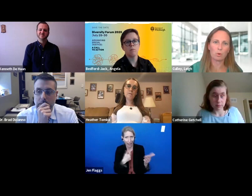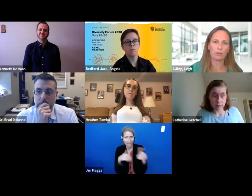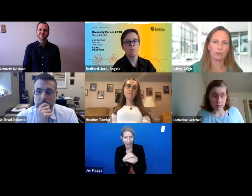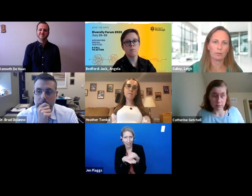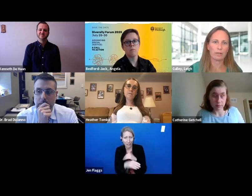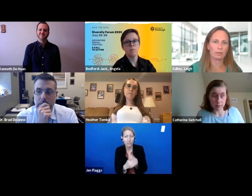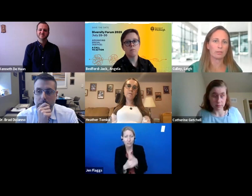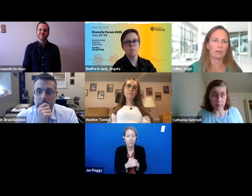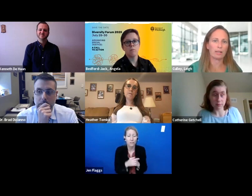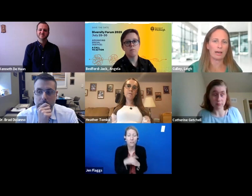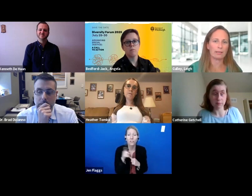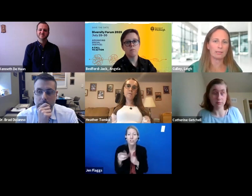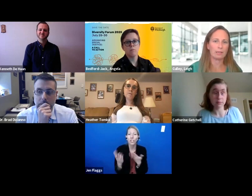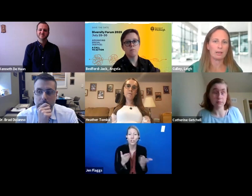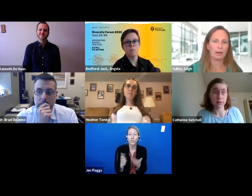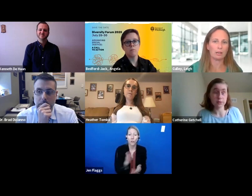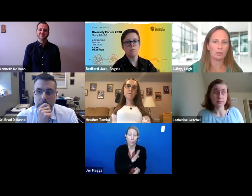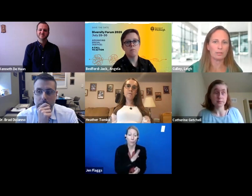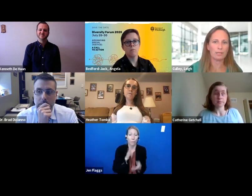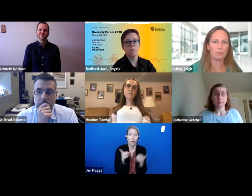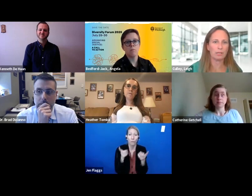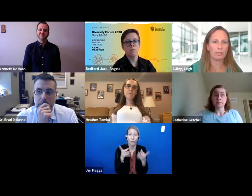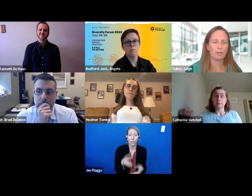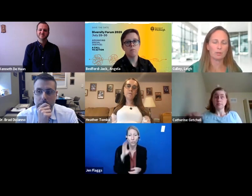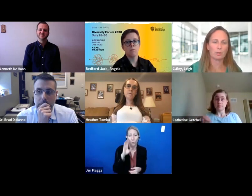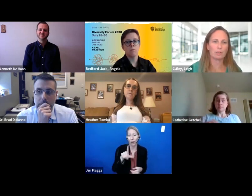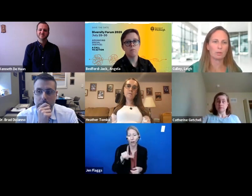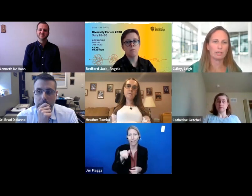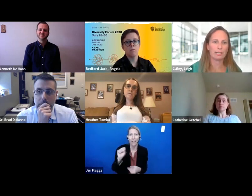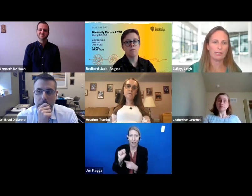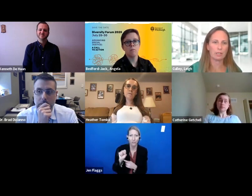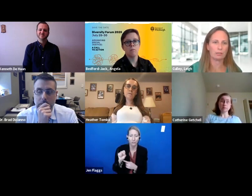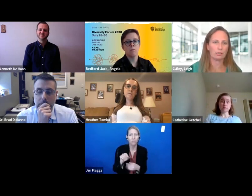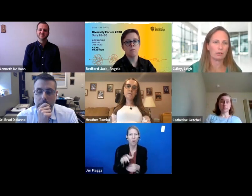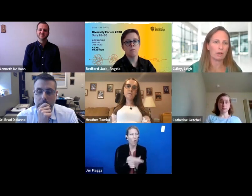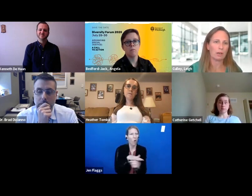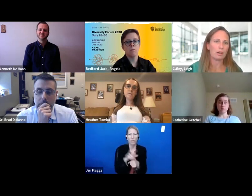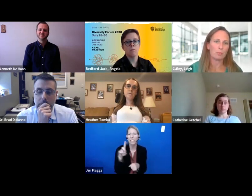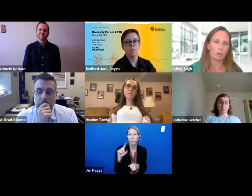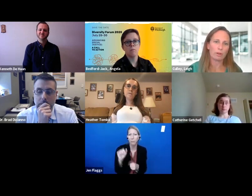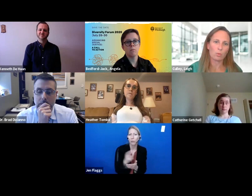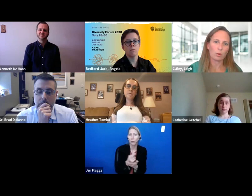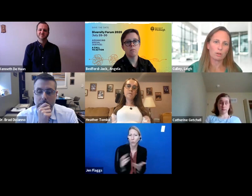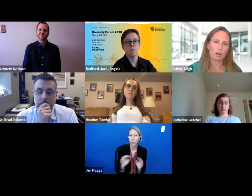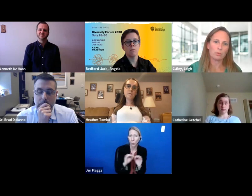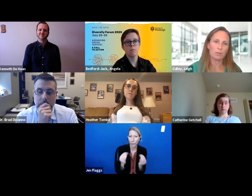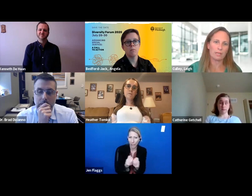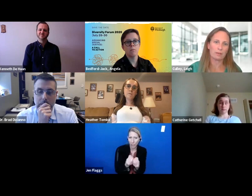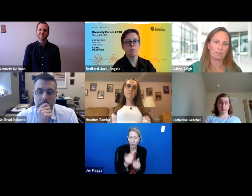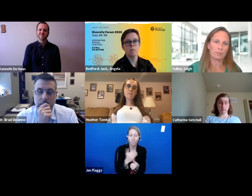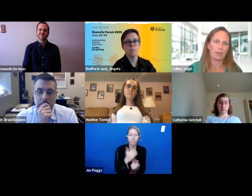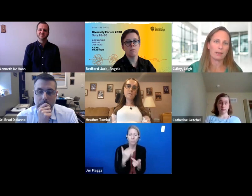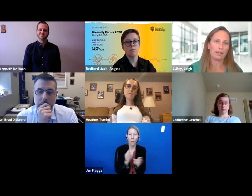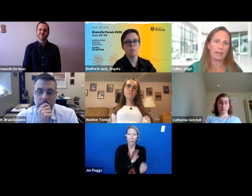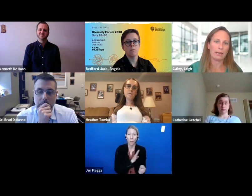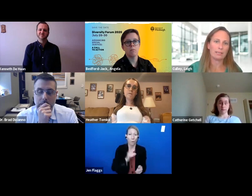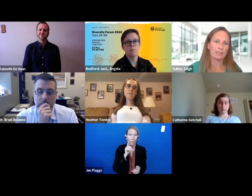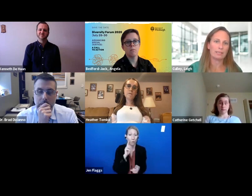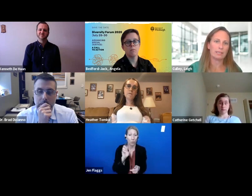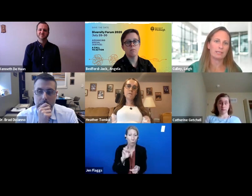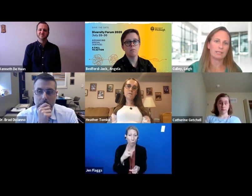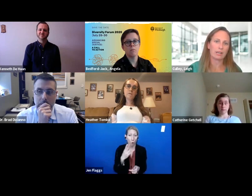serves on the board of directors of CLASS, a local disability resources organization, the board of the Warhol Museum,